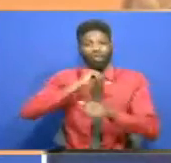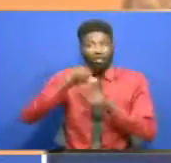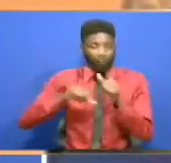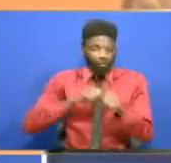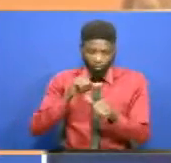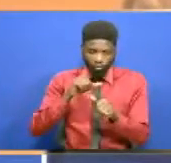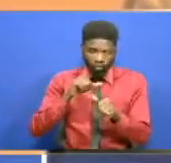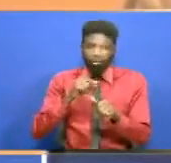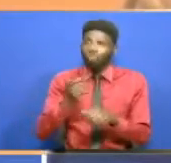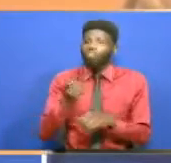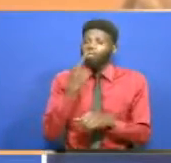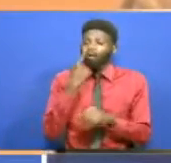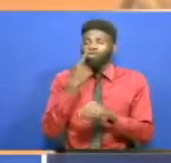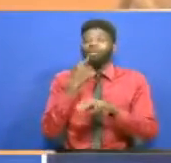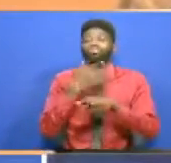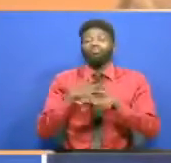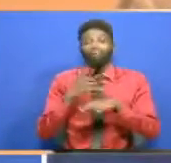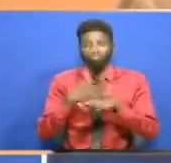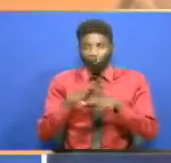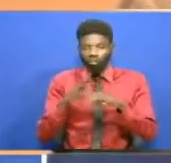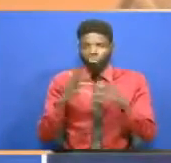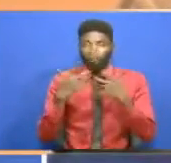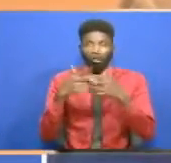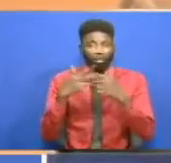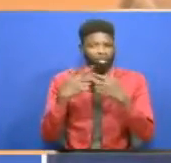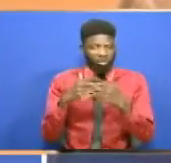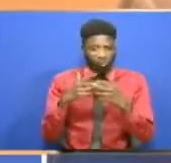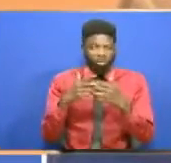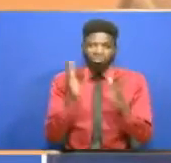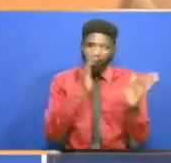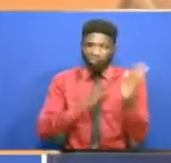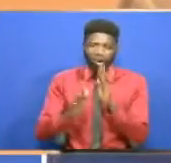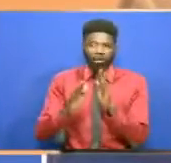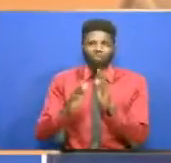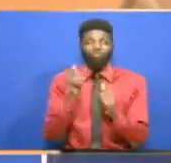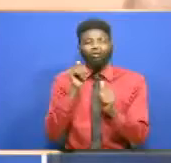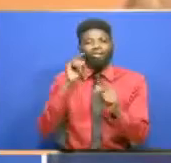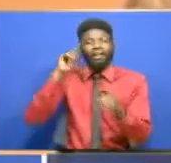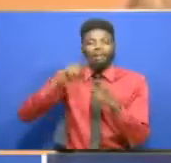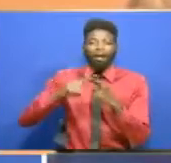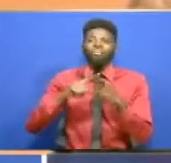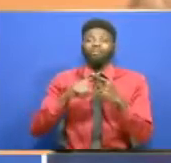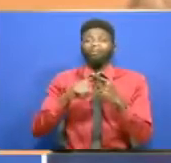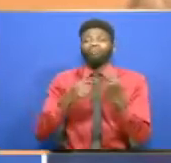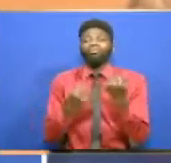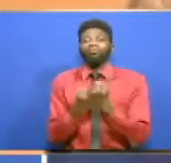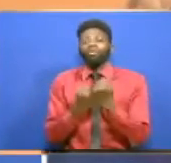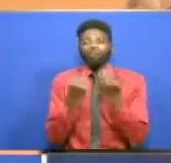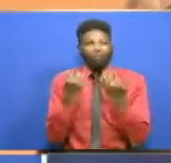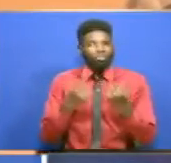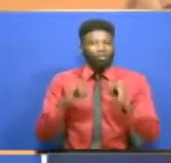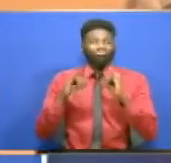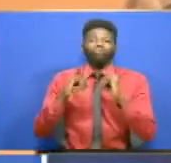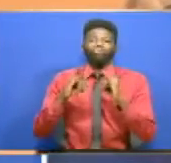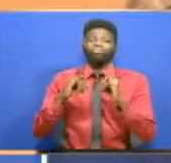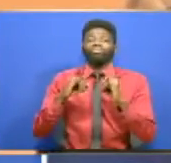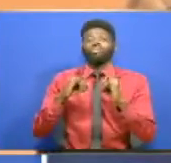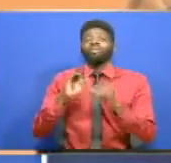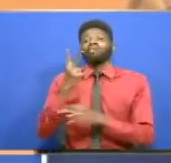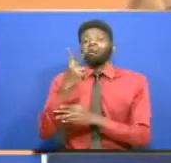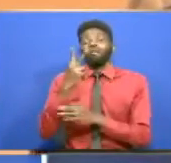scheme that is intended to facilitate implementation of the second phase of the